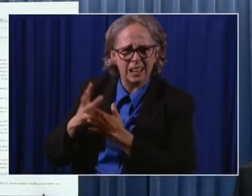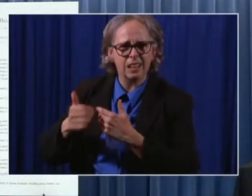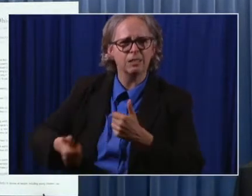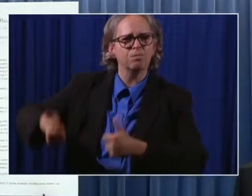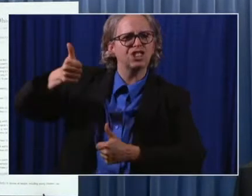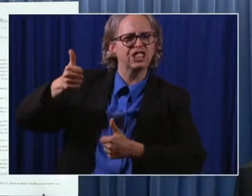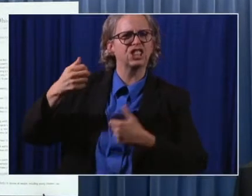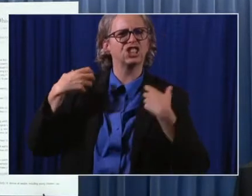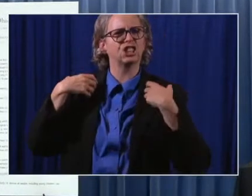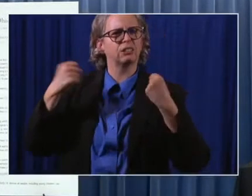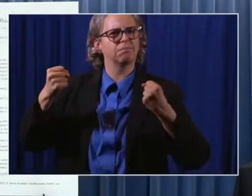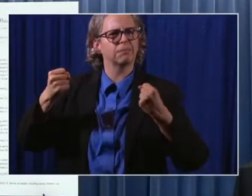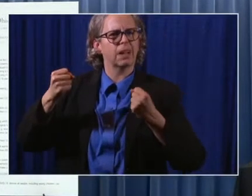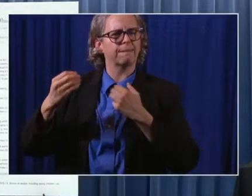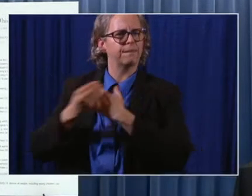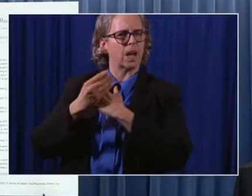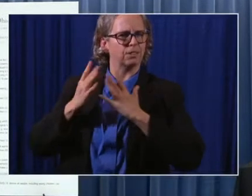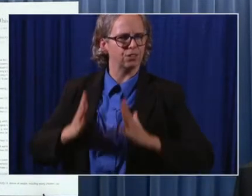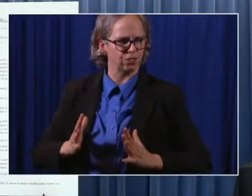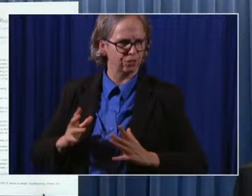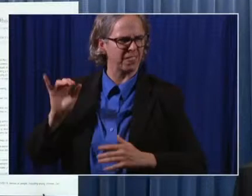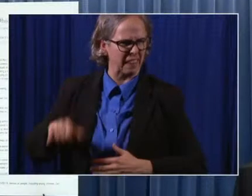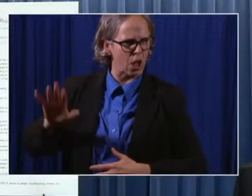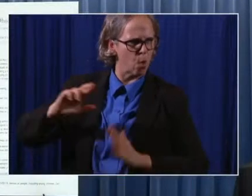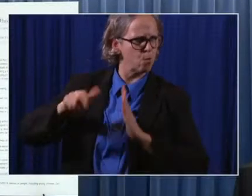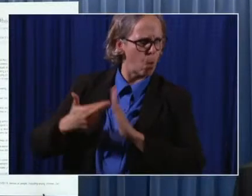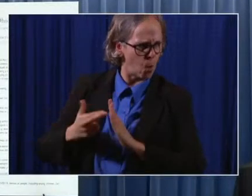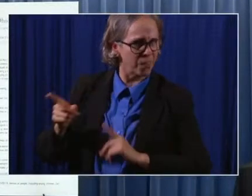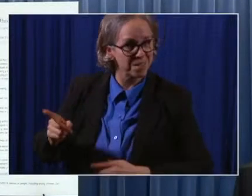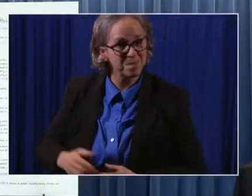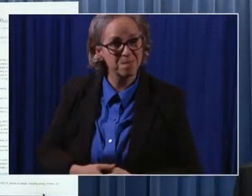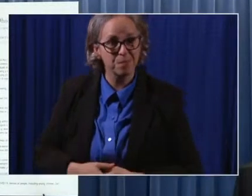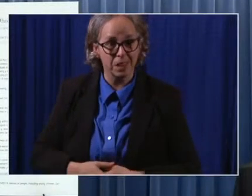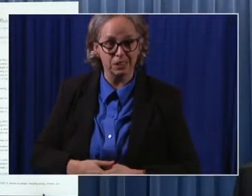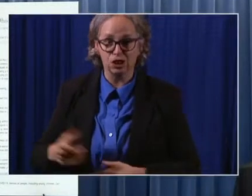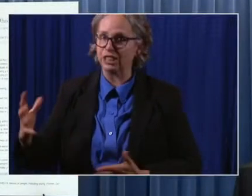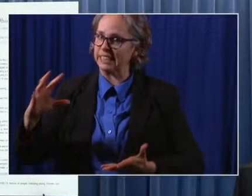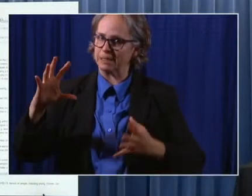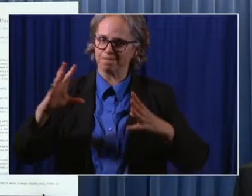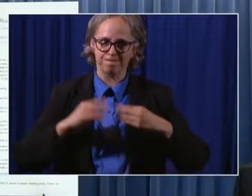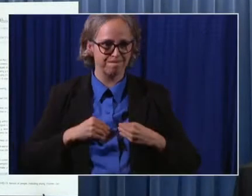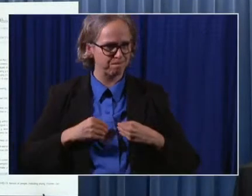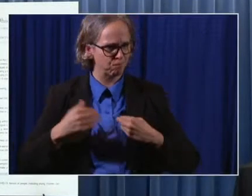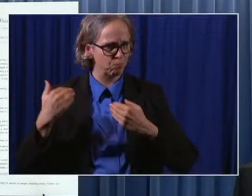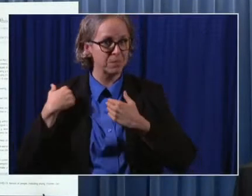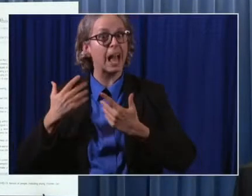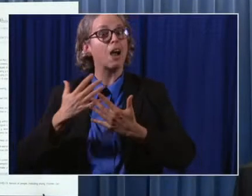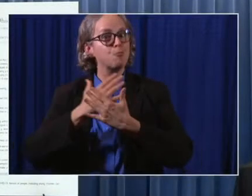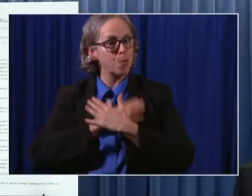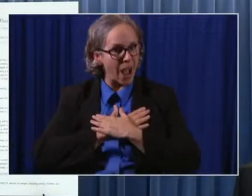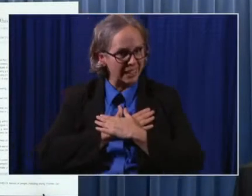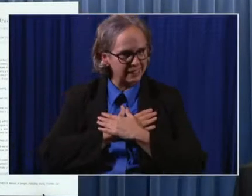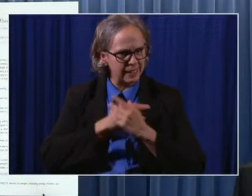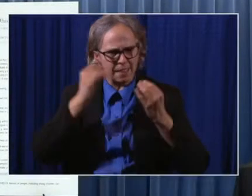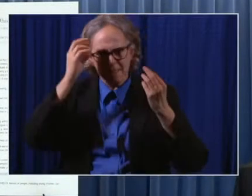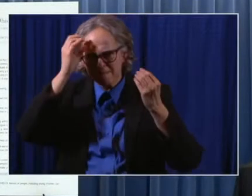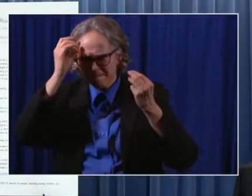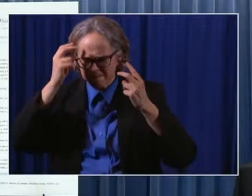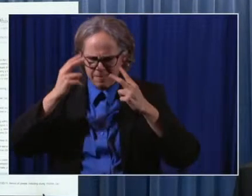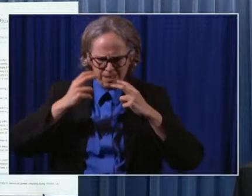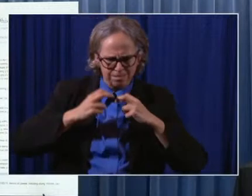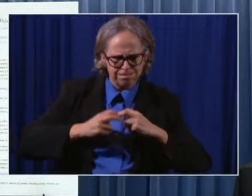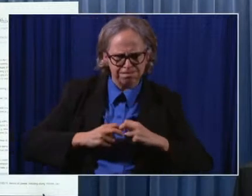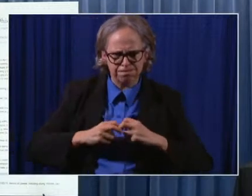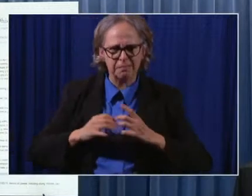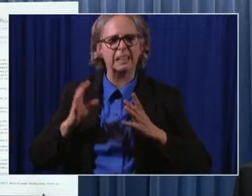In addition to advising me, Dr. Acton took some time for rest and reflection and also spent a lot of time preparing for her role